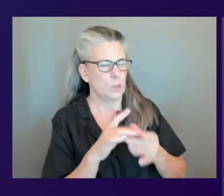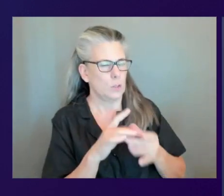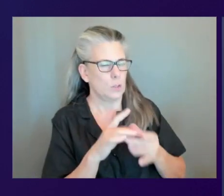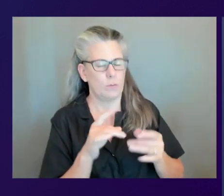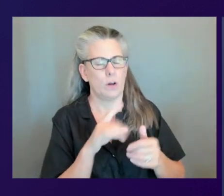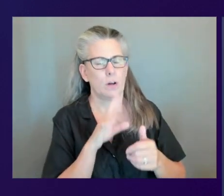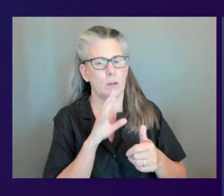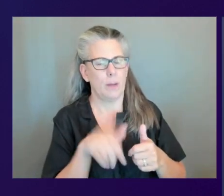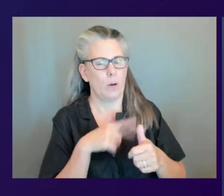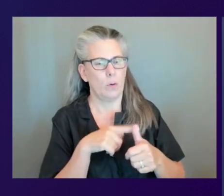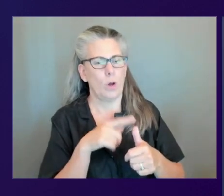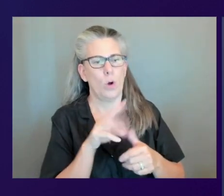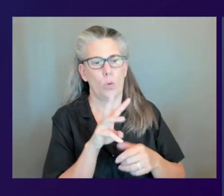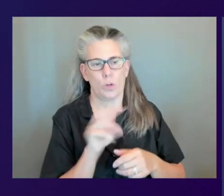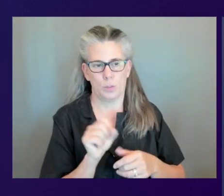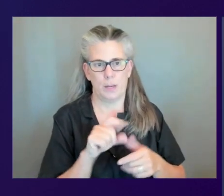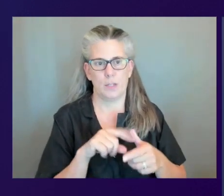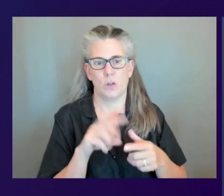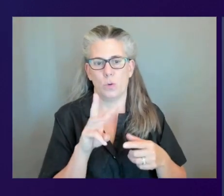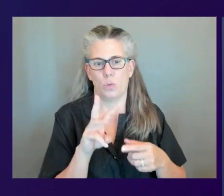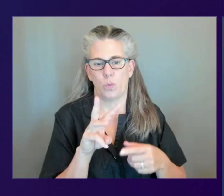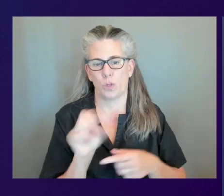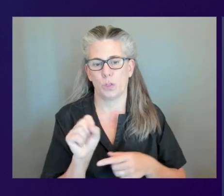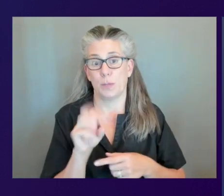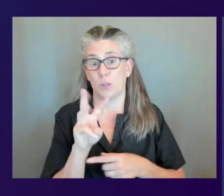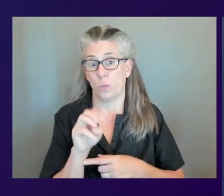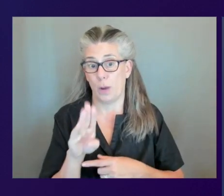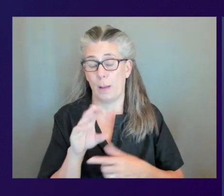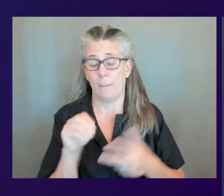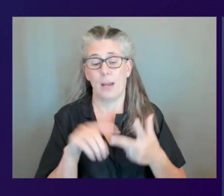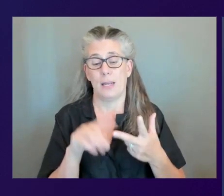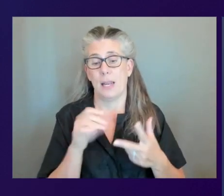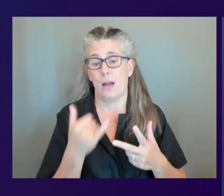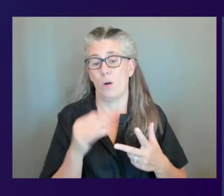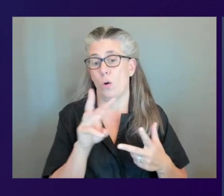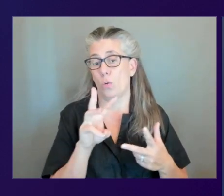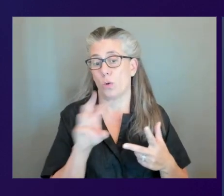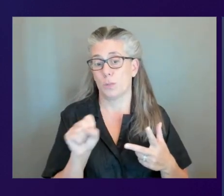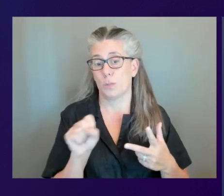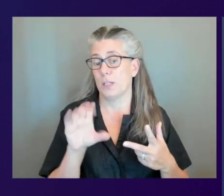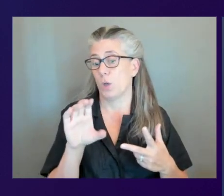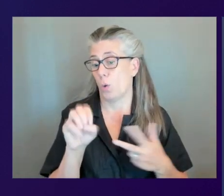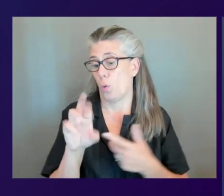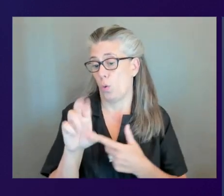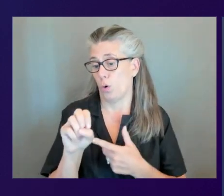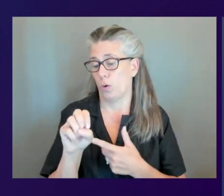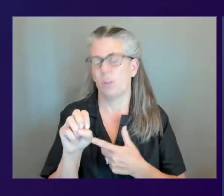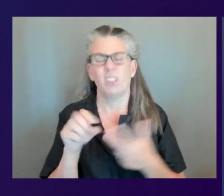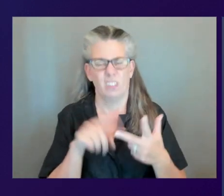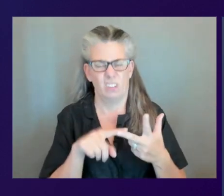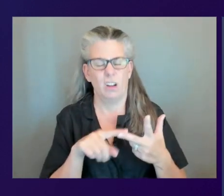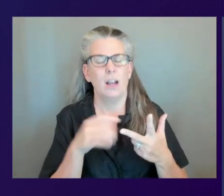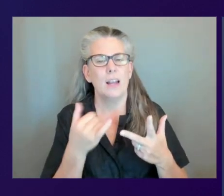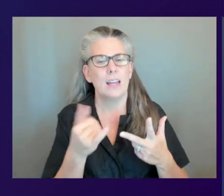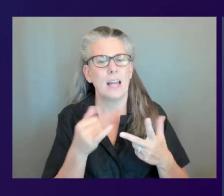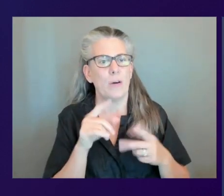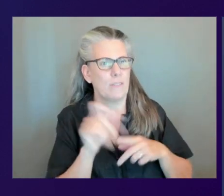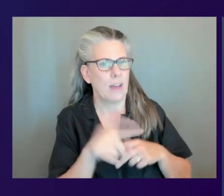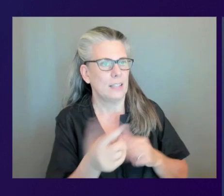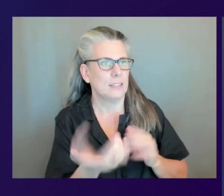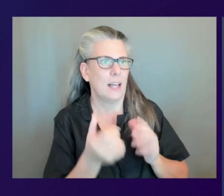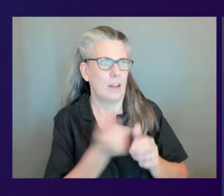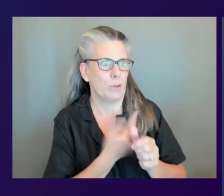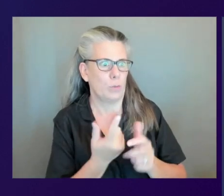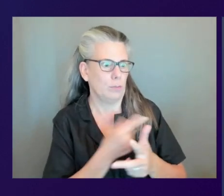just recently, and now Workspaces Core. I've asked this question to everyone. Let's talk about pricing. How does pricing